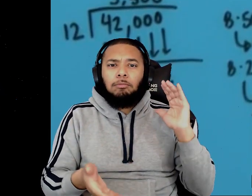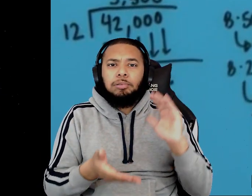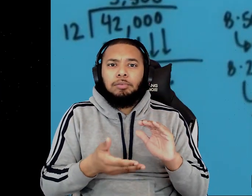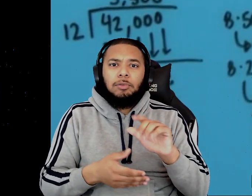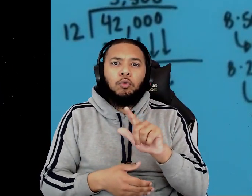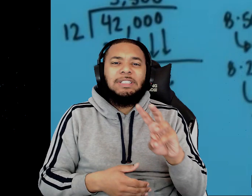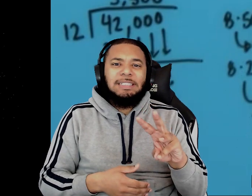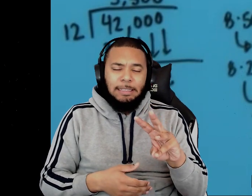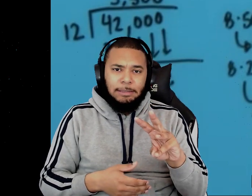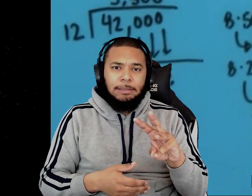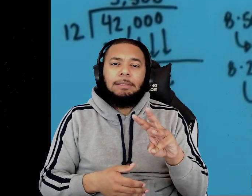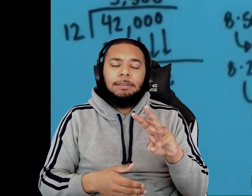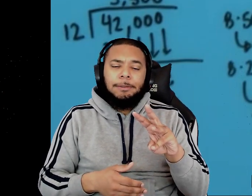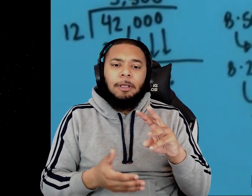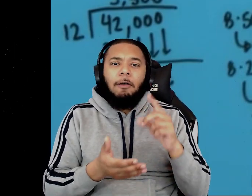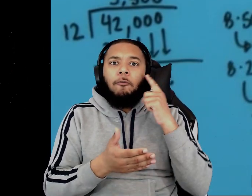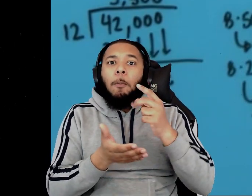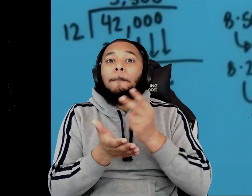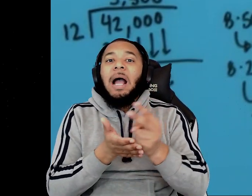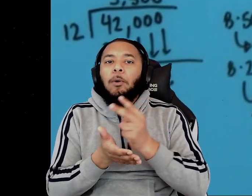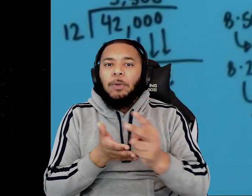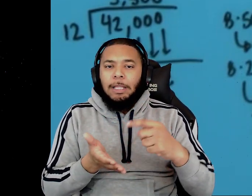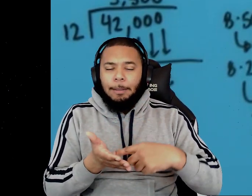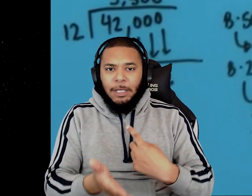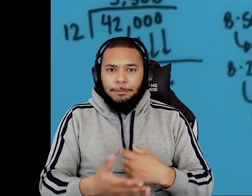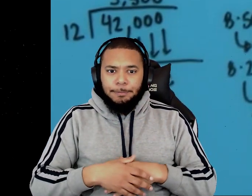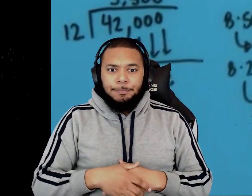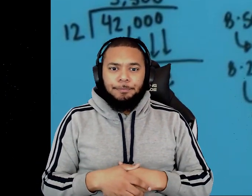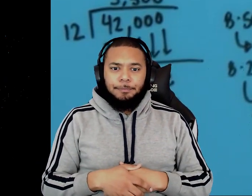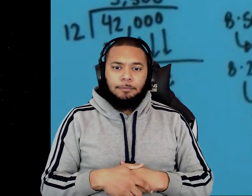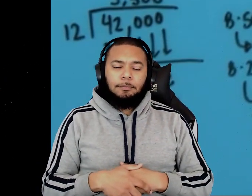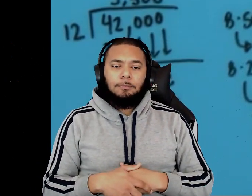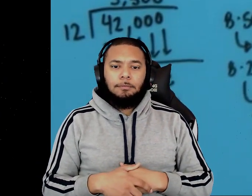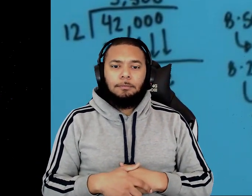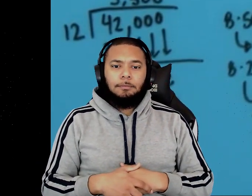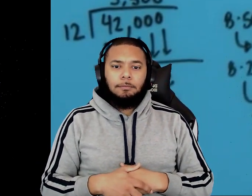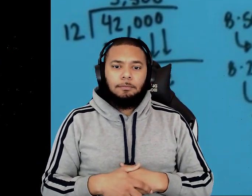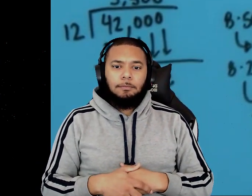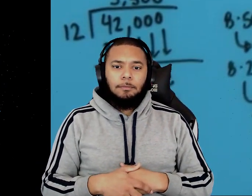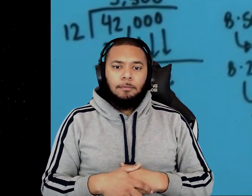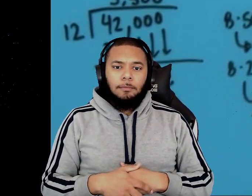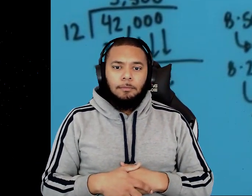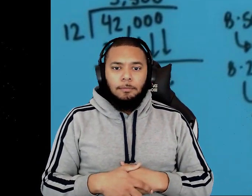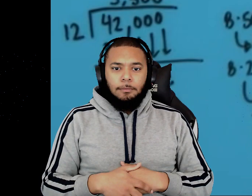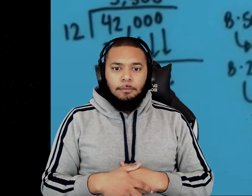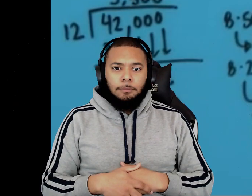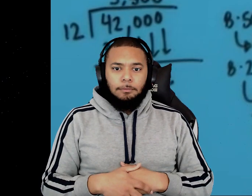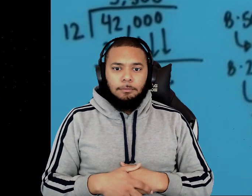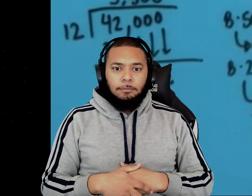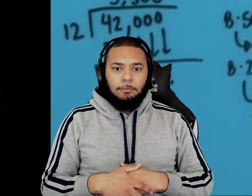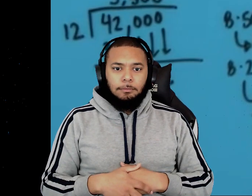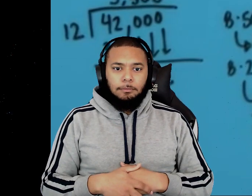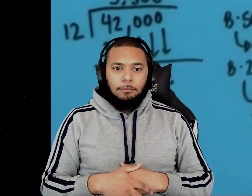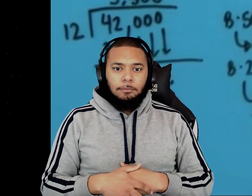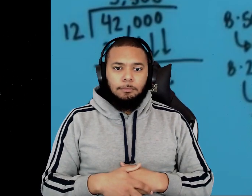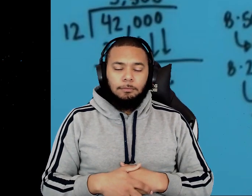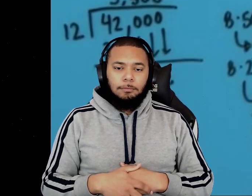where you get paid. So 26 bi-weekly paychecks. I'll just write that there. So